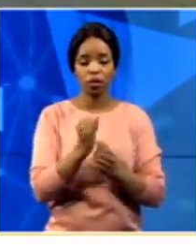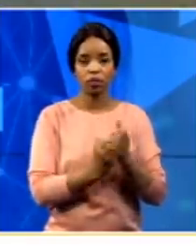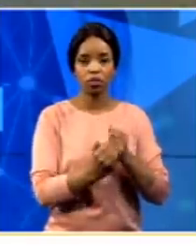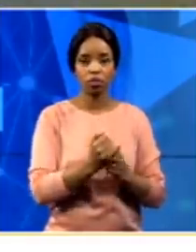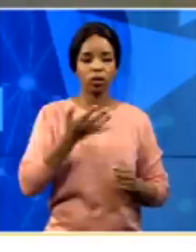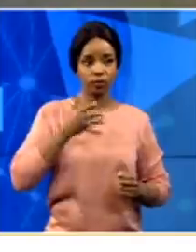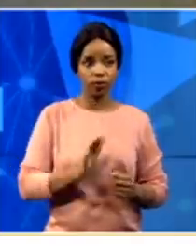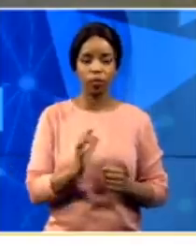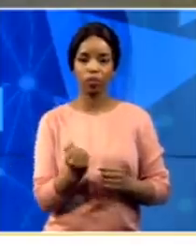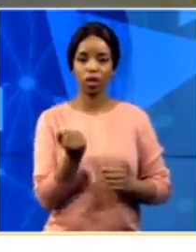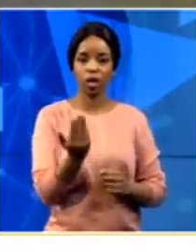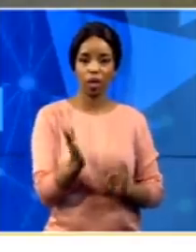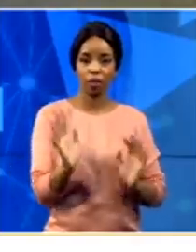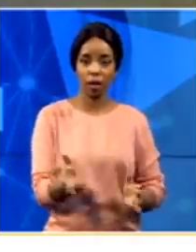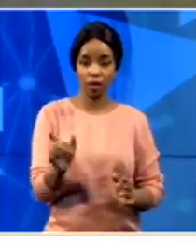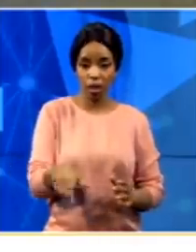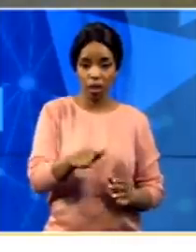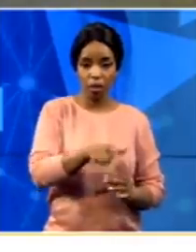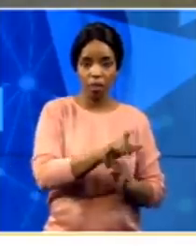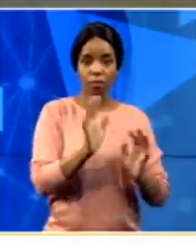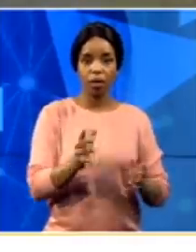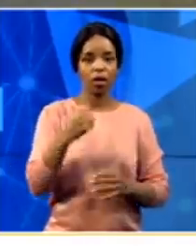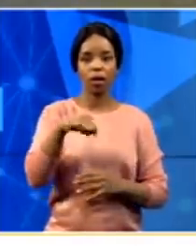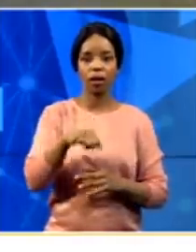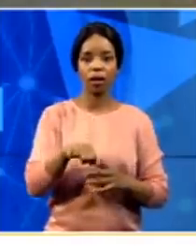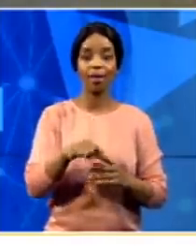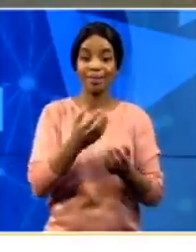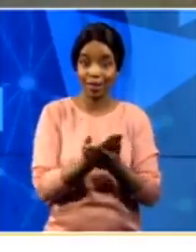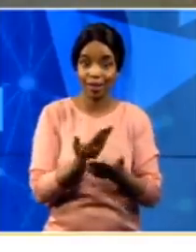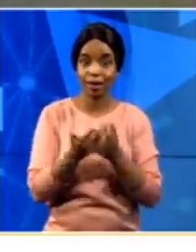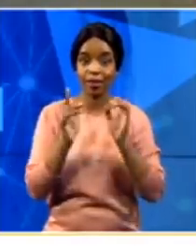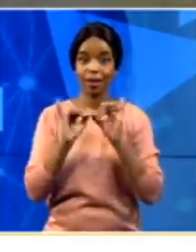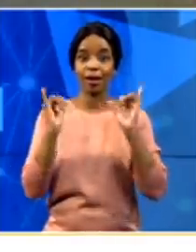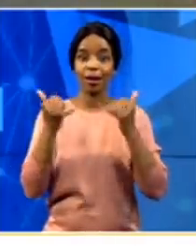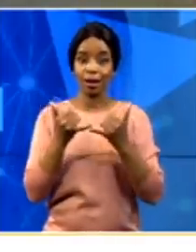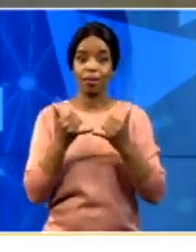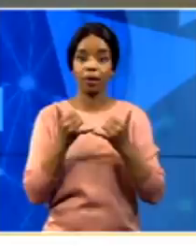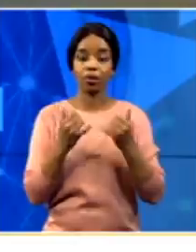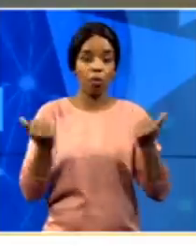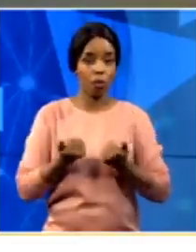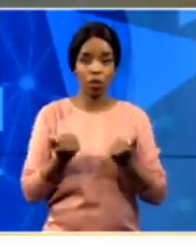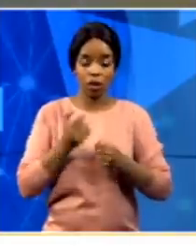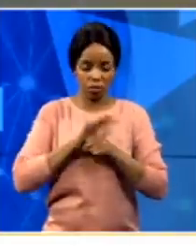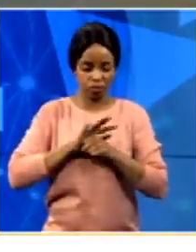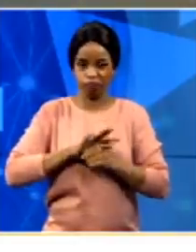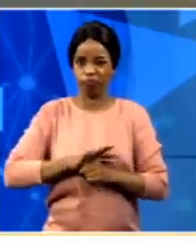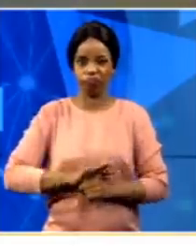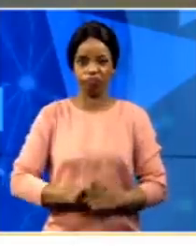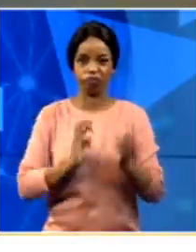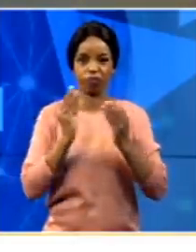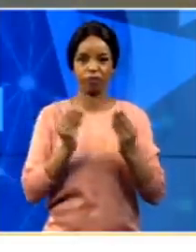wanting to come and claim through UIF. Can a company which had already had financial difficulties come and claim? Is